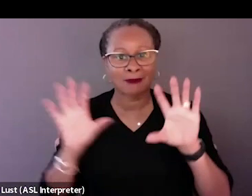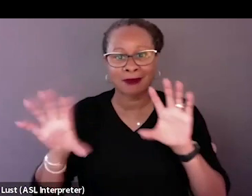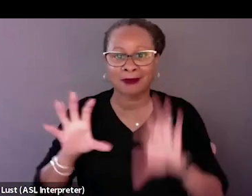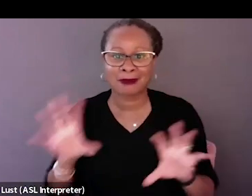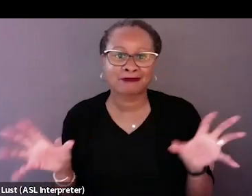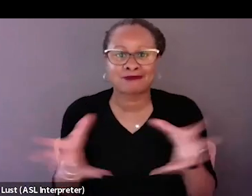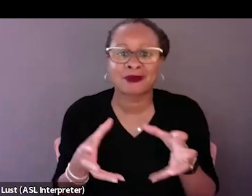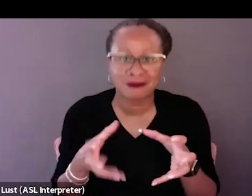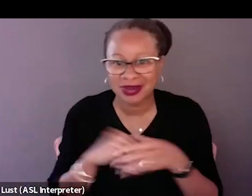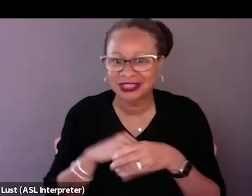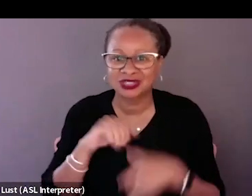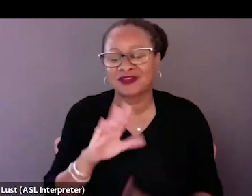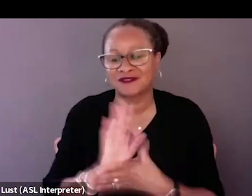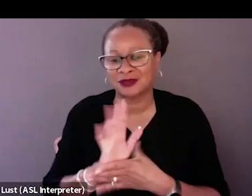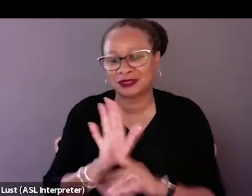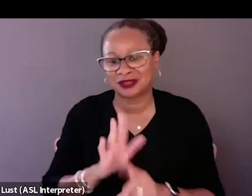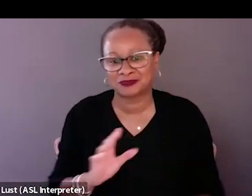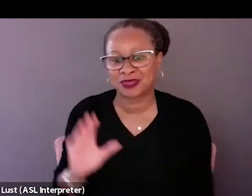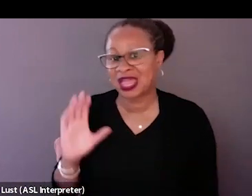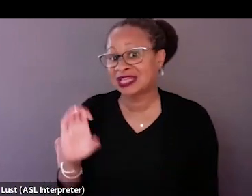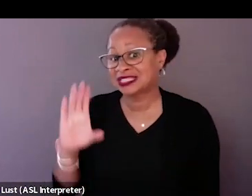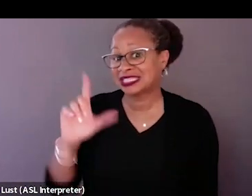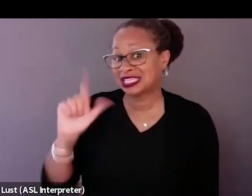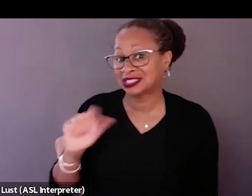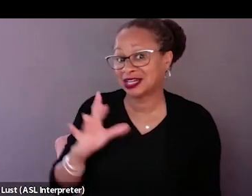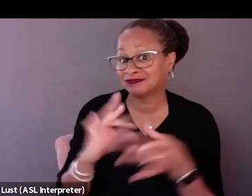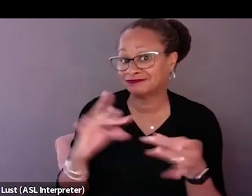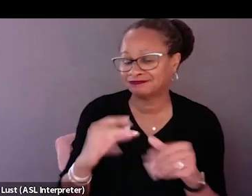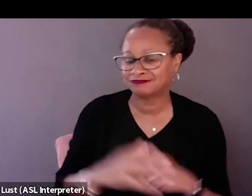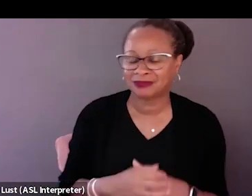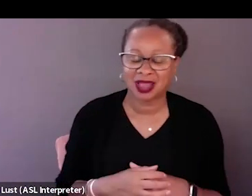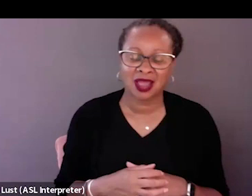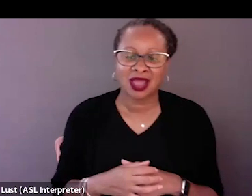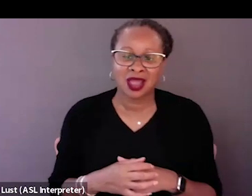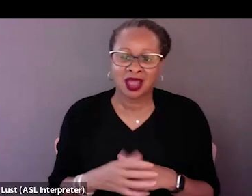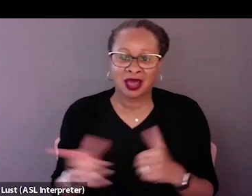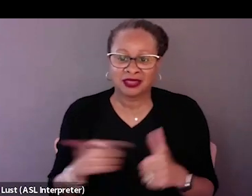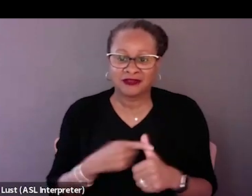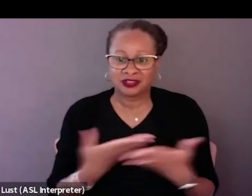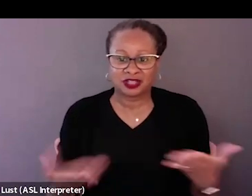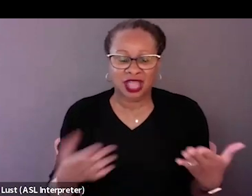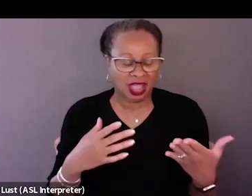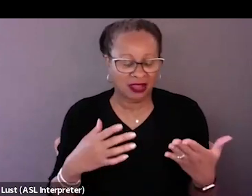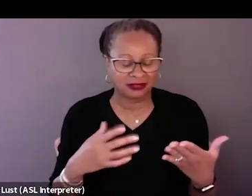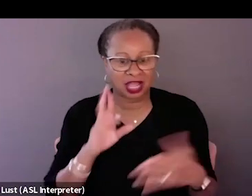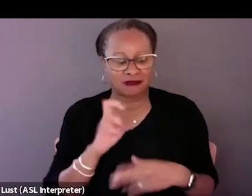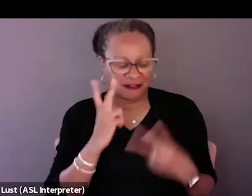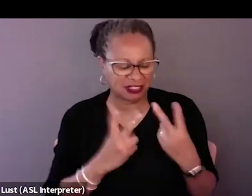the film? Yeah, sure. I mean, I think the first thing I remember, I revisited a very early treatment that I